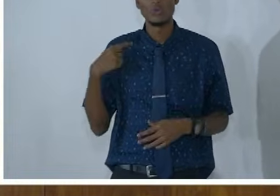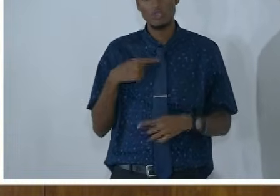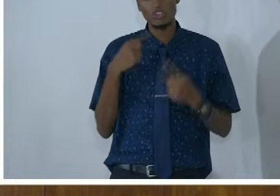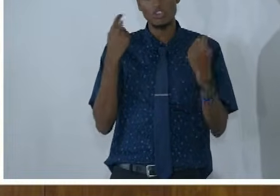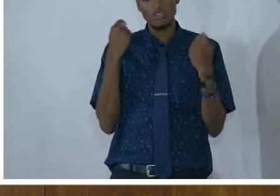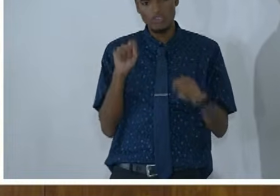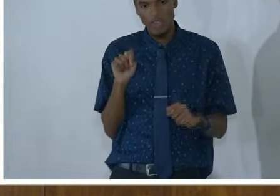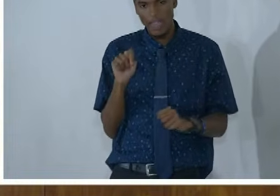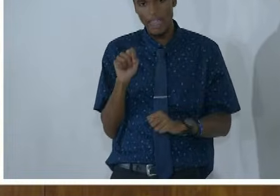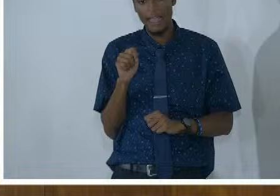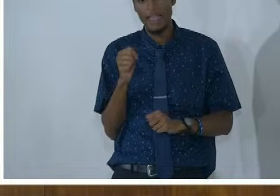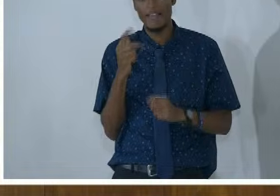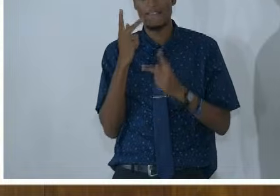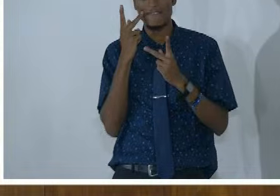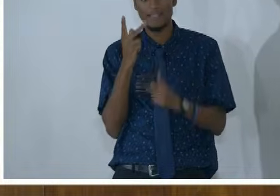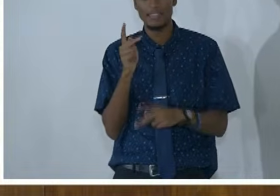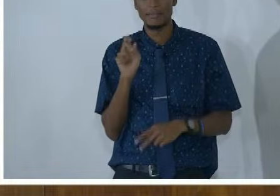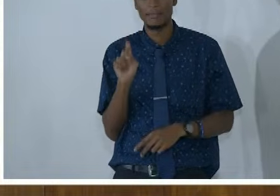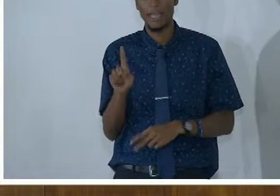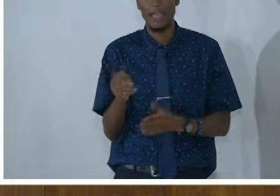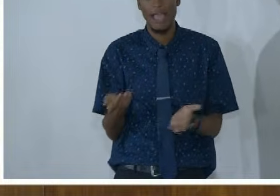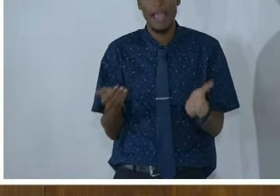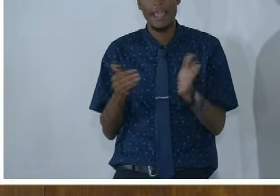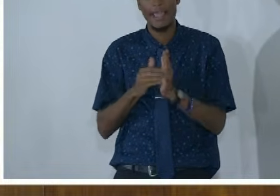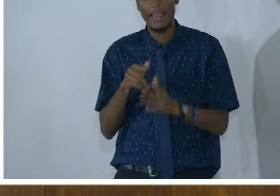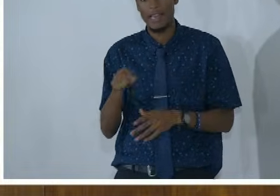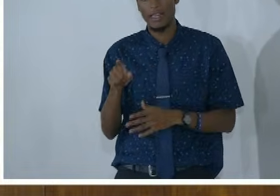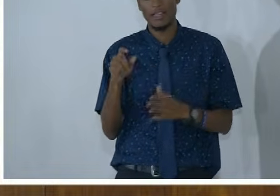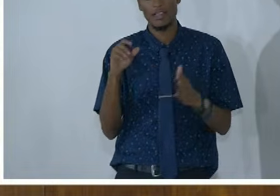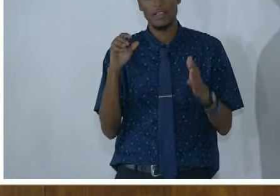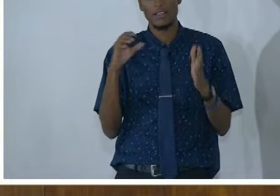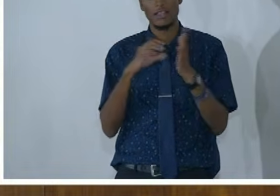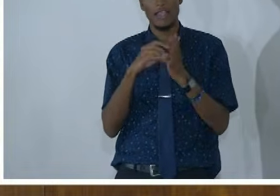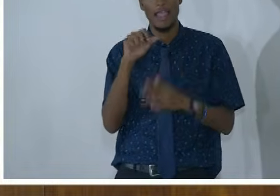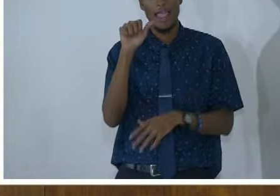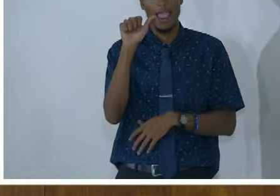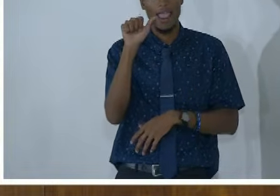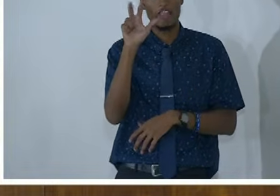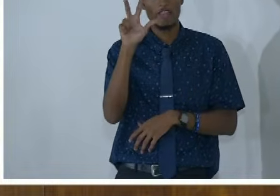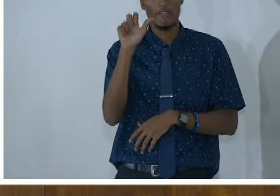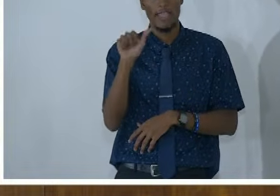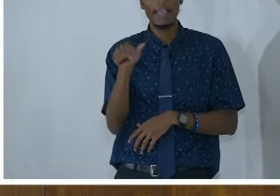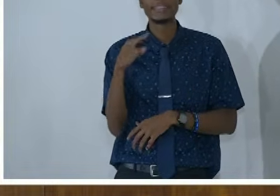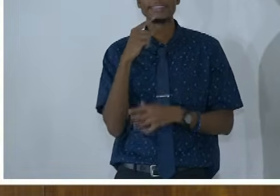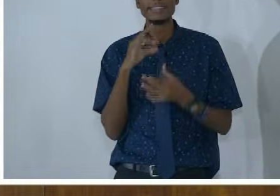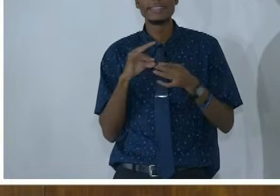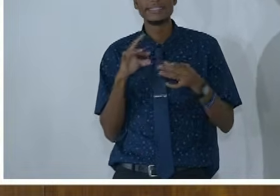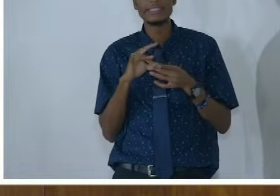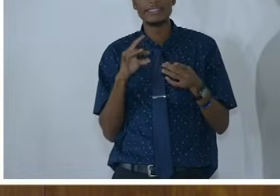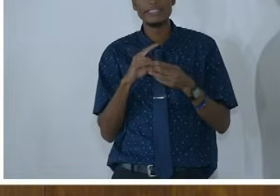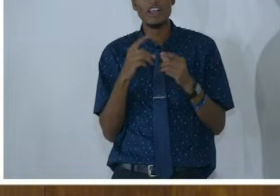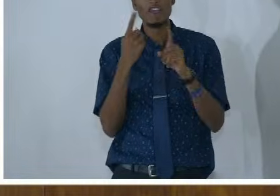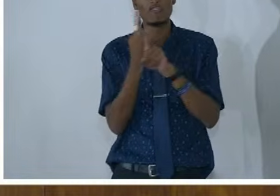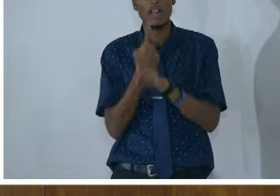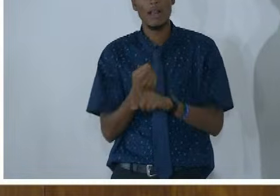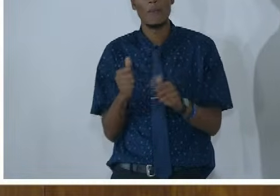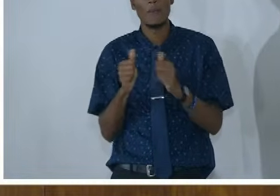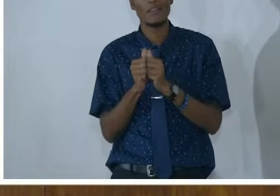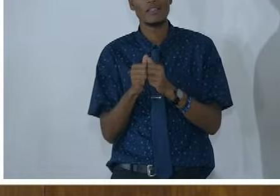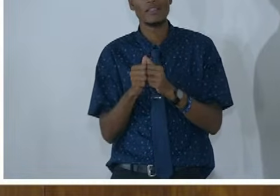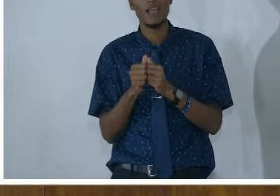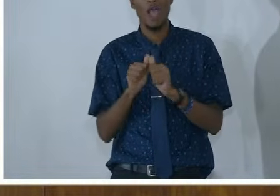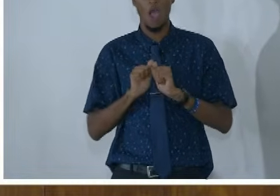revisiting the objects so that object A, 3A, which says regulate the conduct of